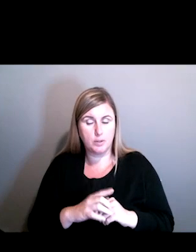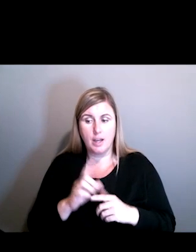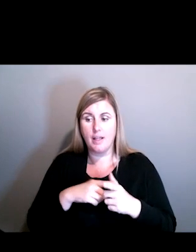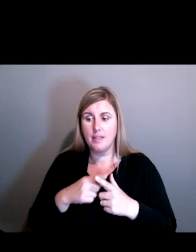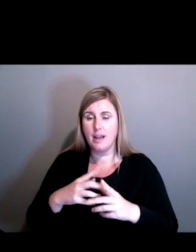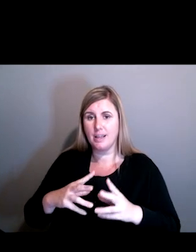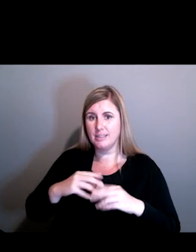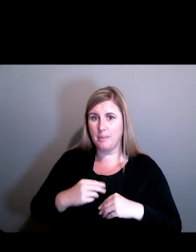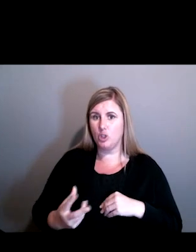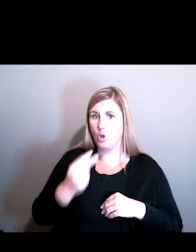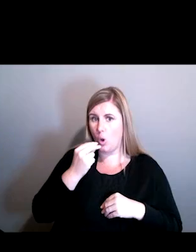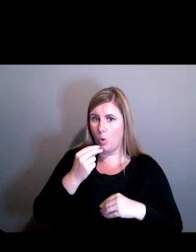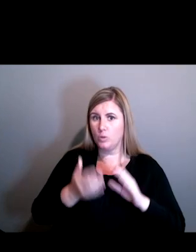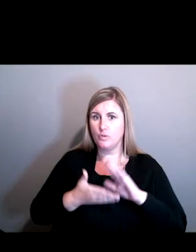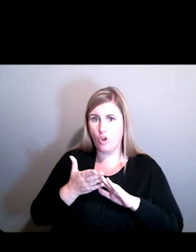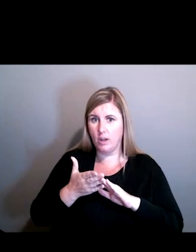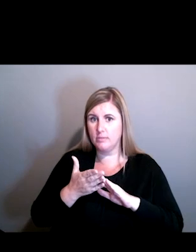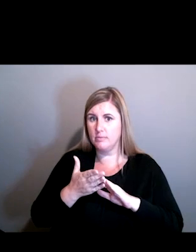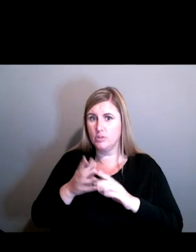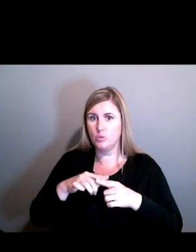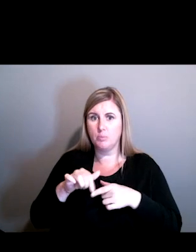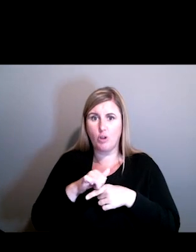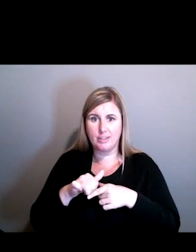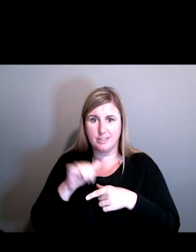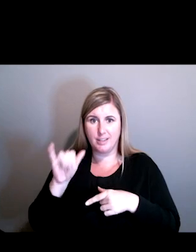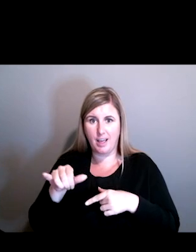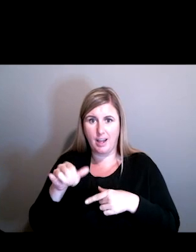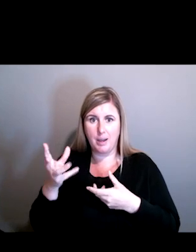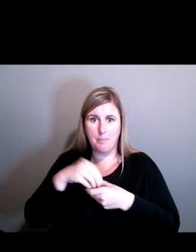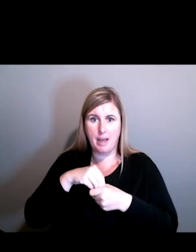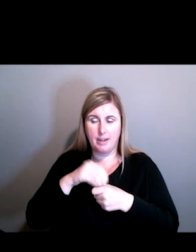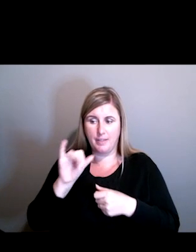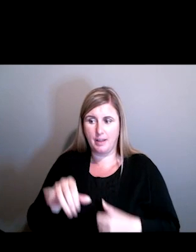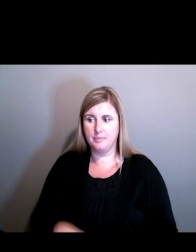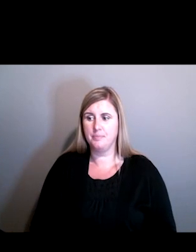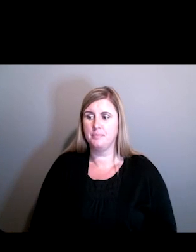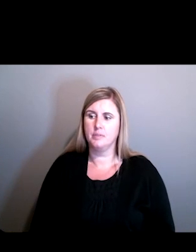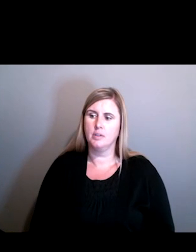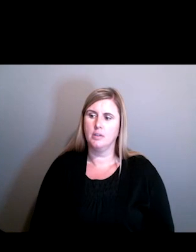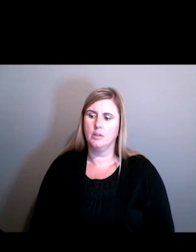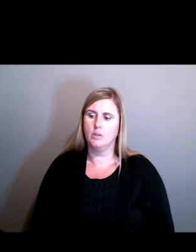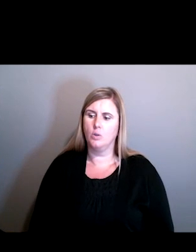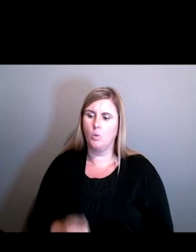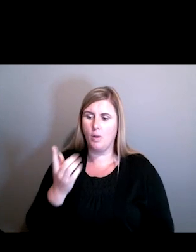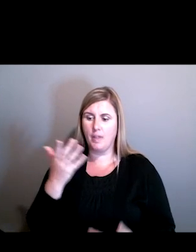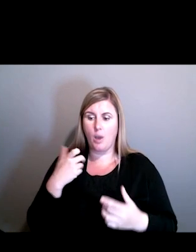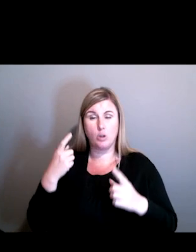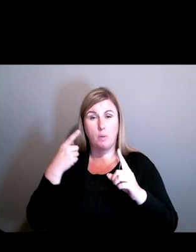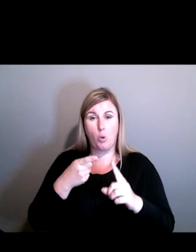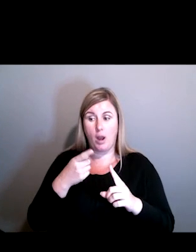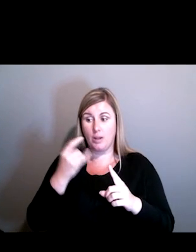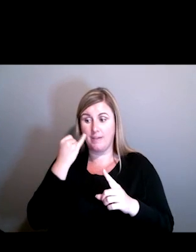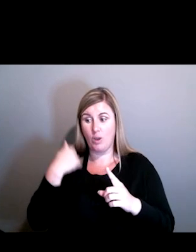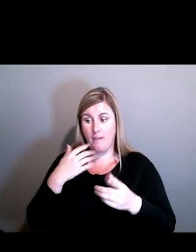no was run to practice that, embedded in that. So the one thing I just want to point out is if you have a learner